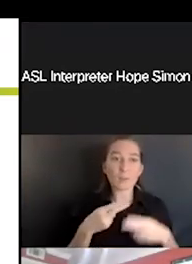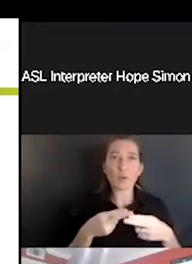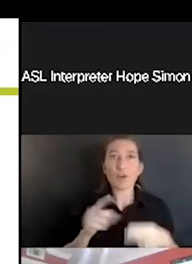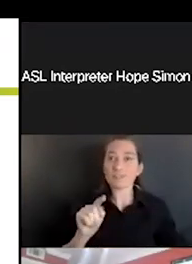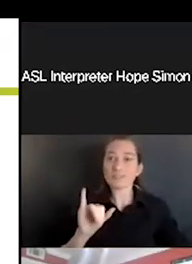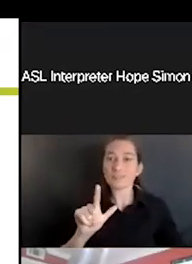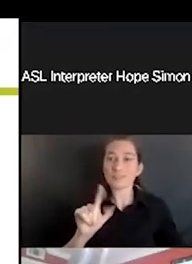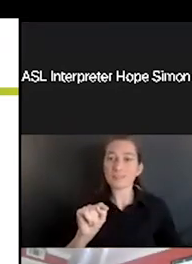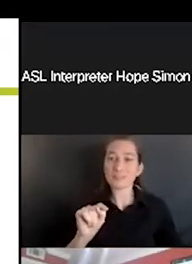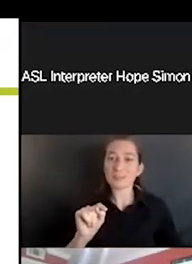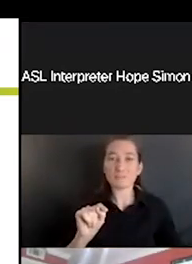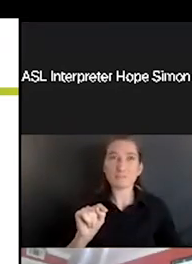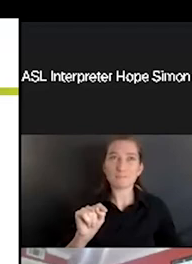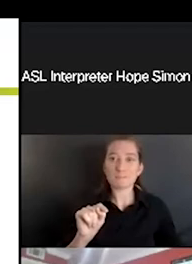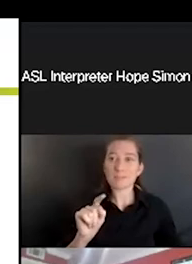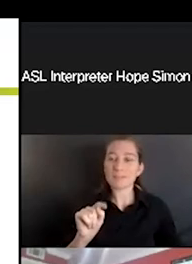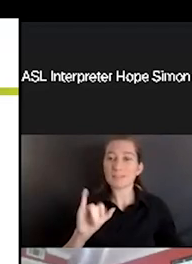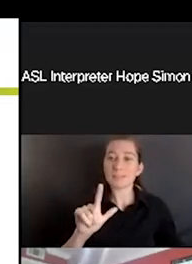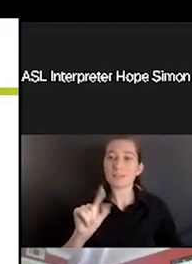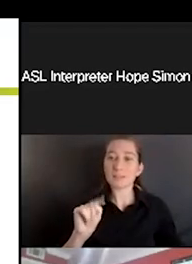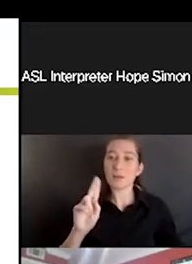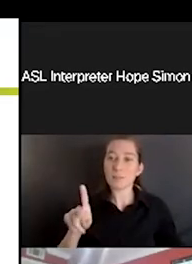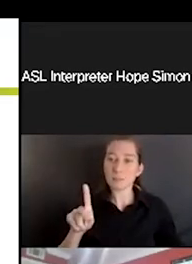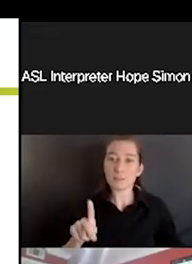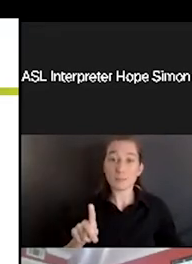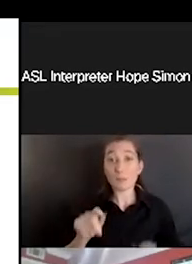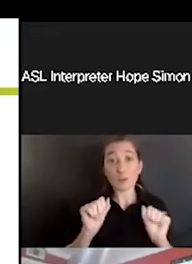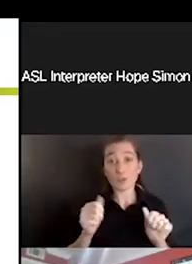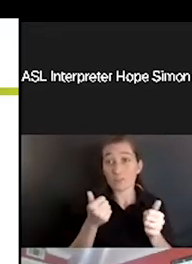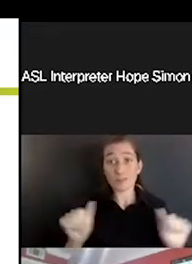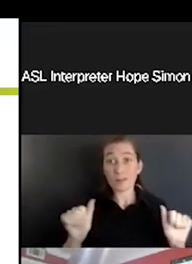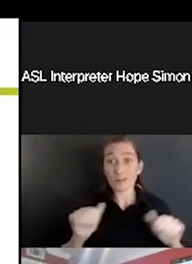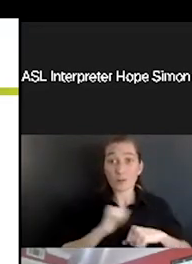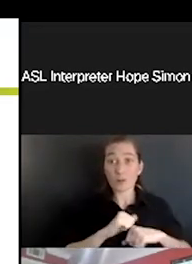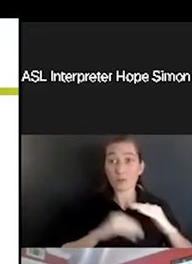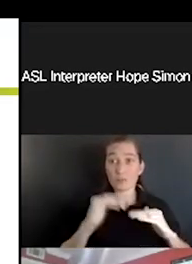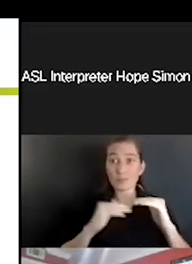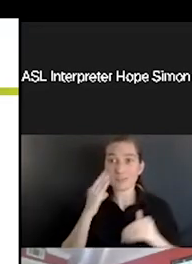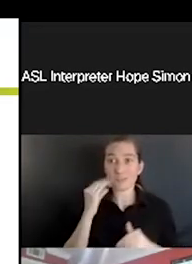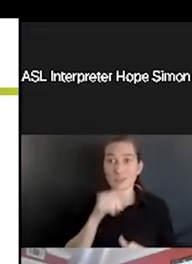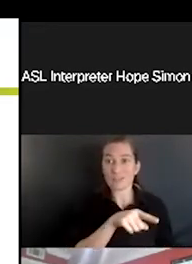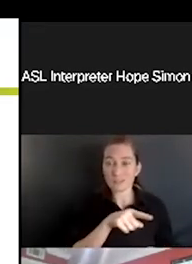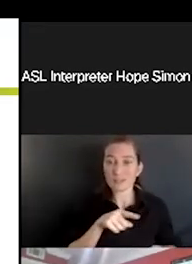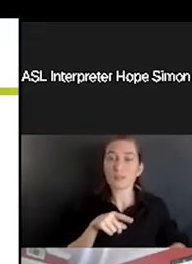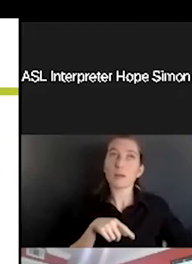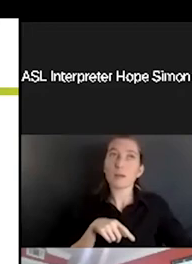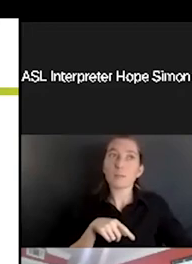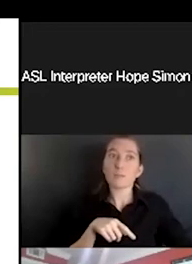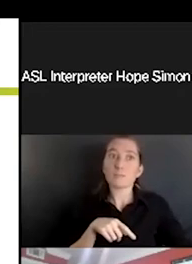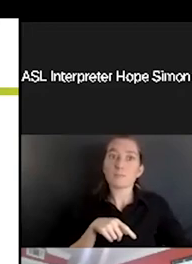not just for tilt-ups. It happens on any kind of concrete building or masonry building that has a